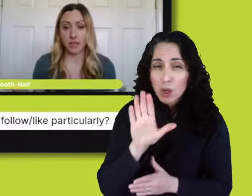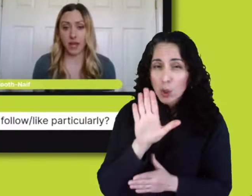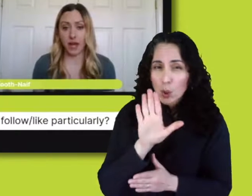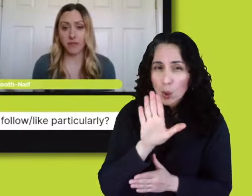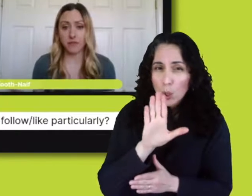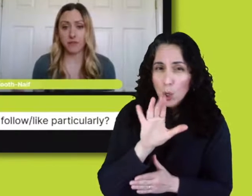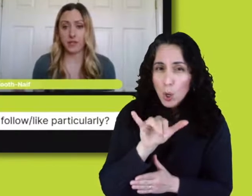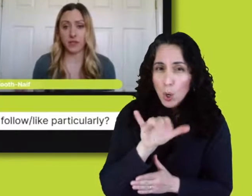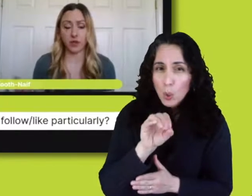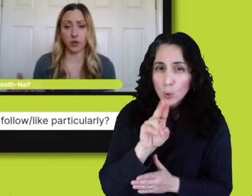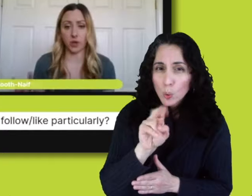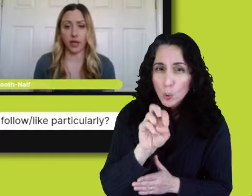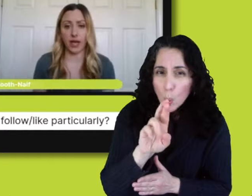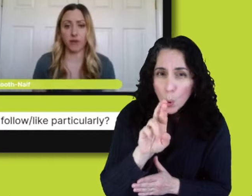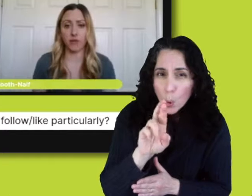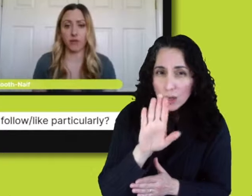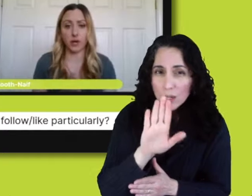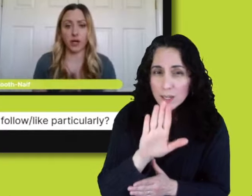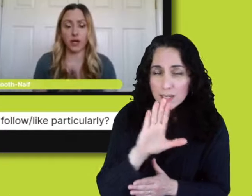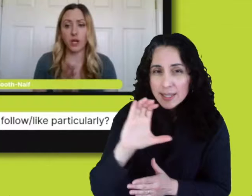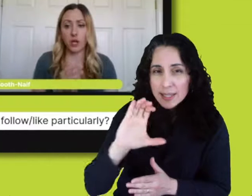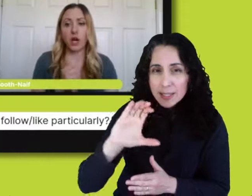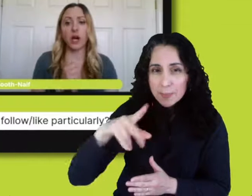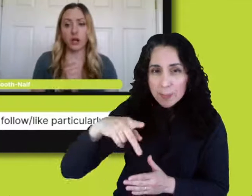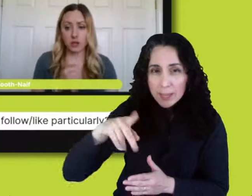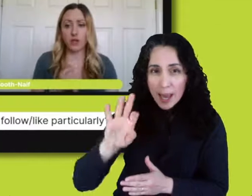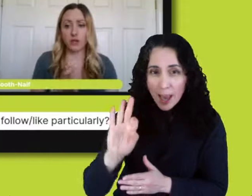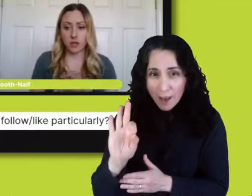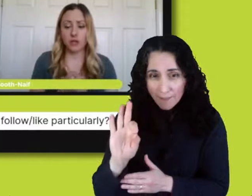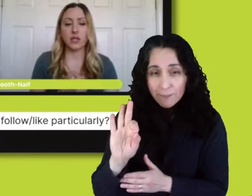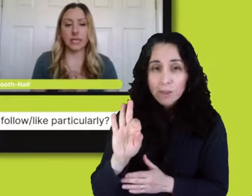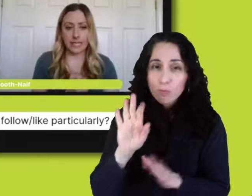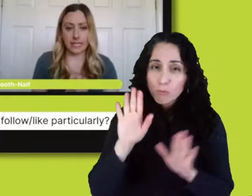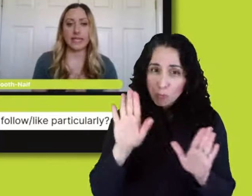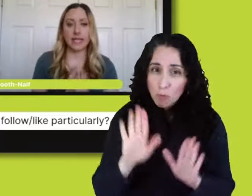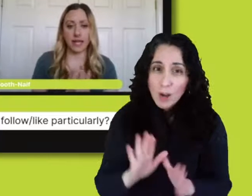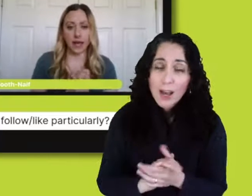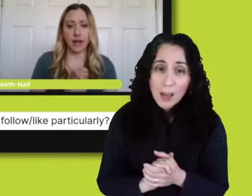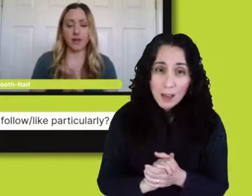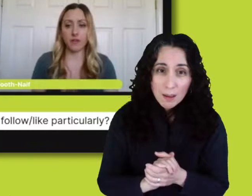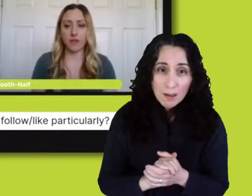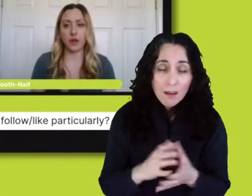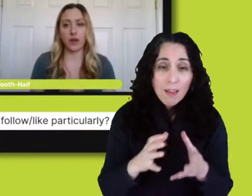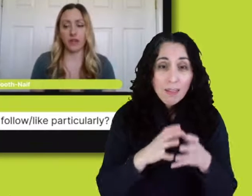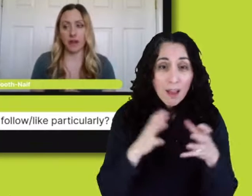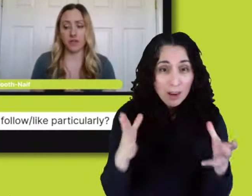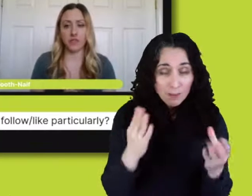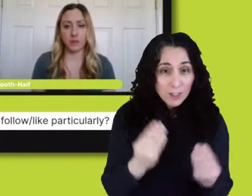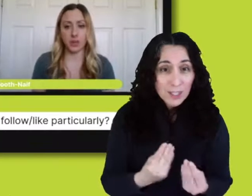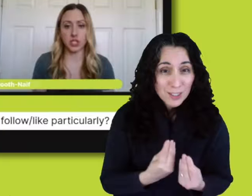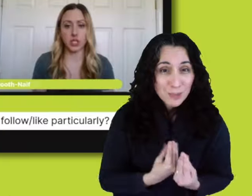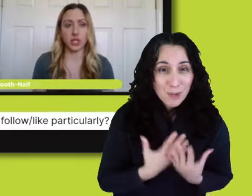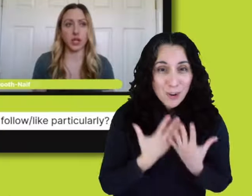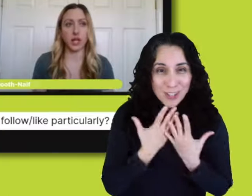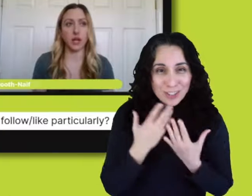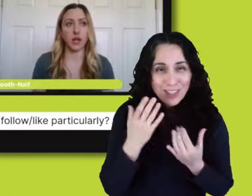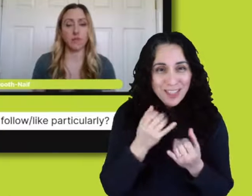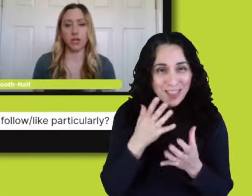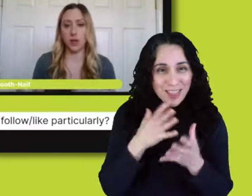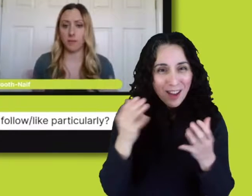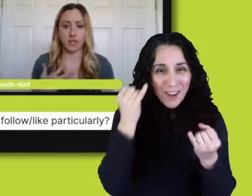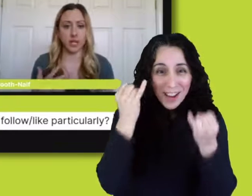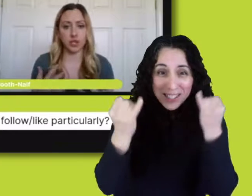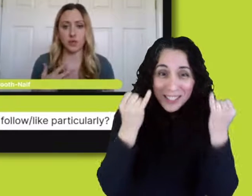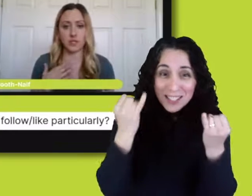your CPF is another great account for Foundation. Love that. Yeah, for a lot of inspiration